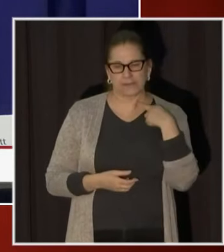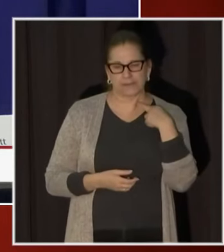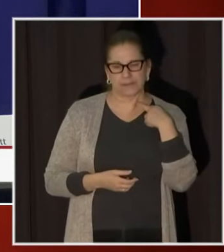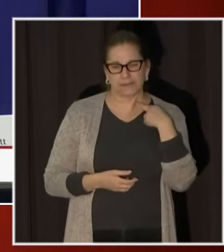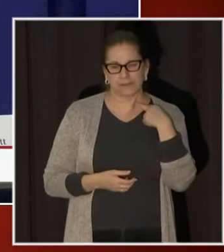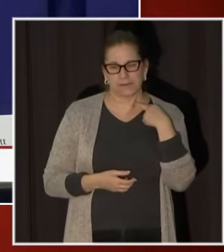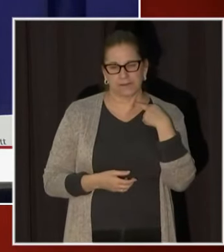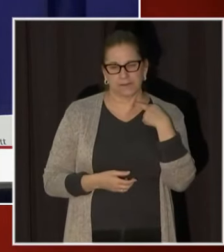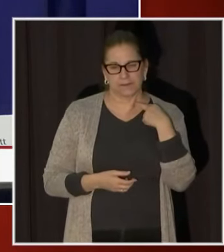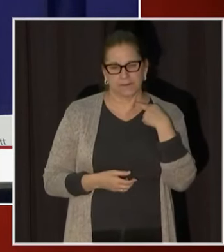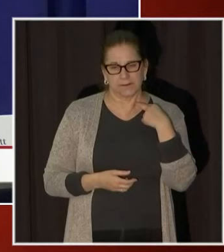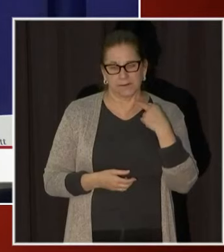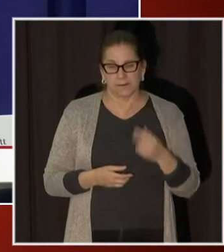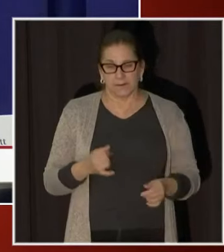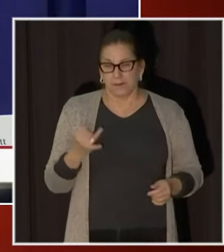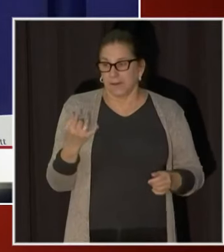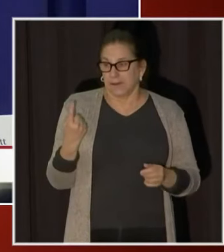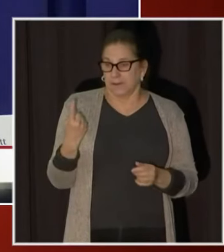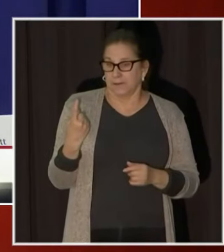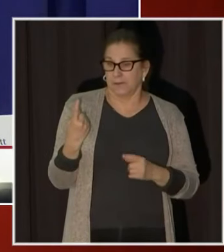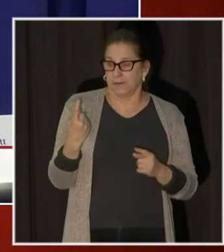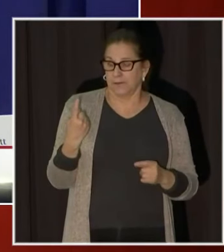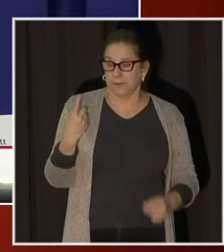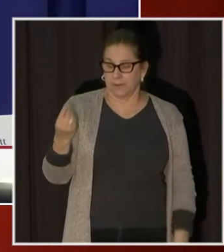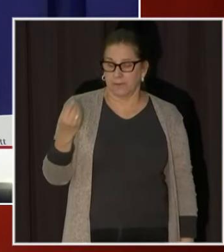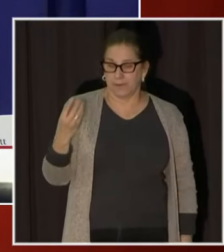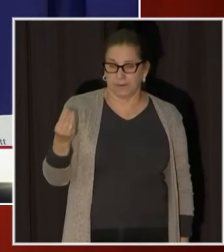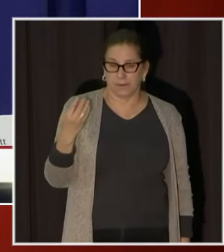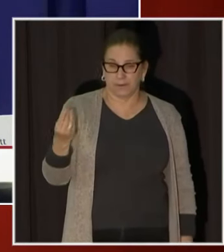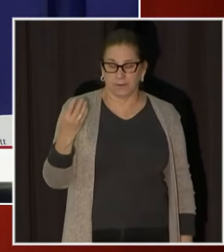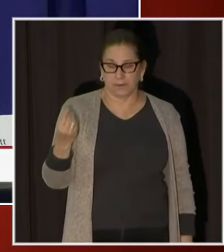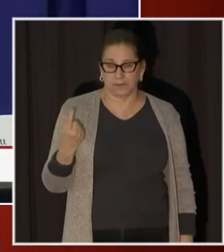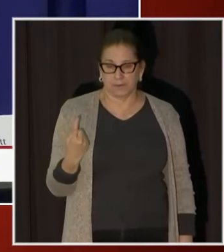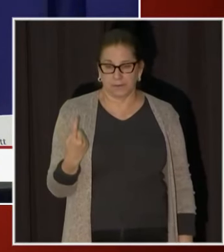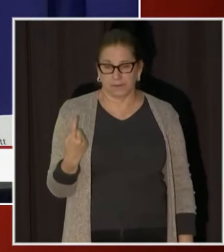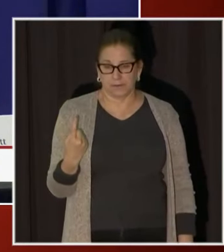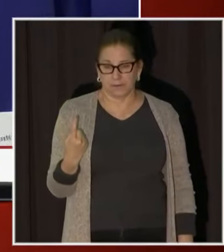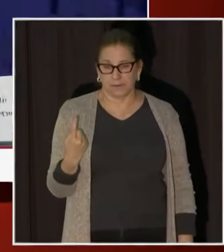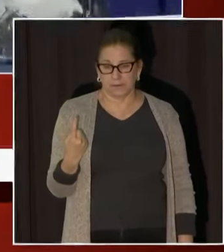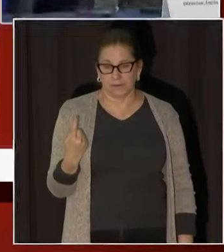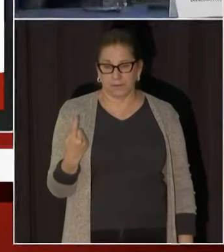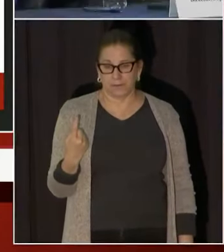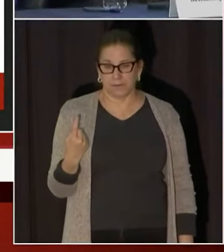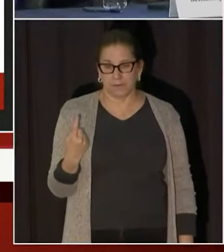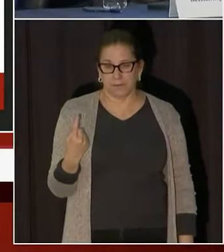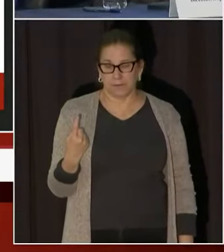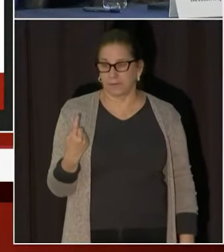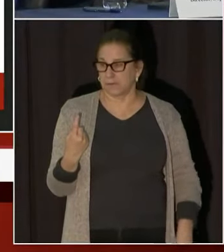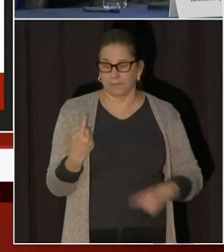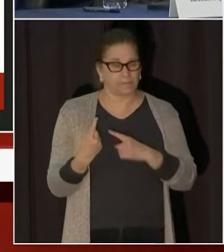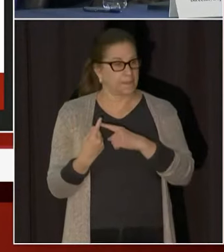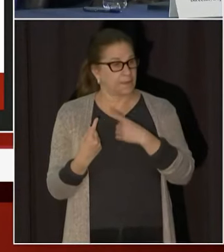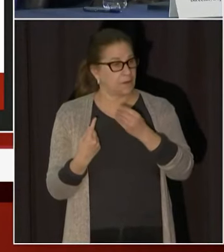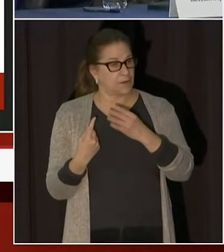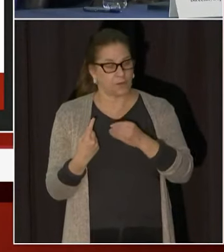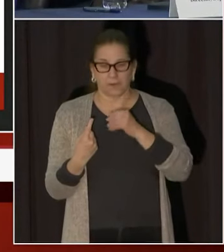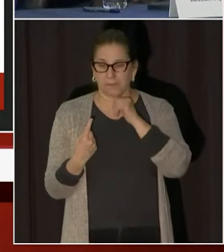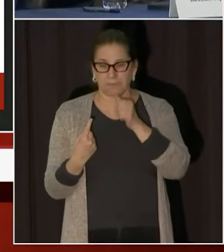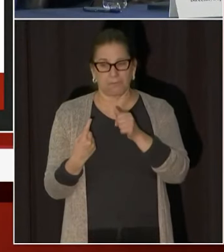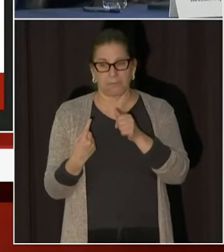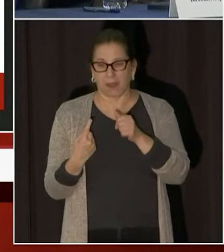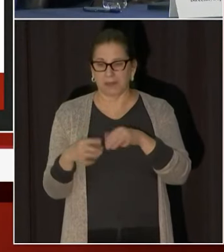out every day on non-essential activities and you bring that risk back to that person who is trying to comply.